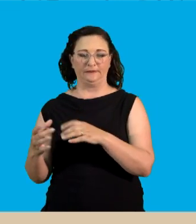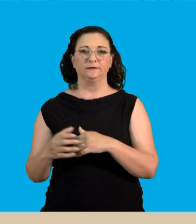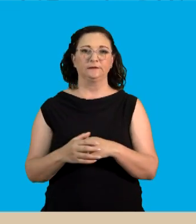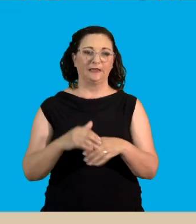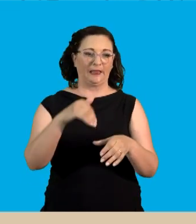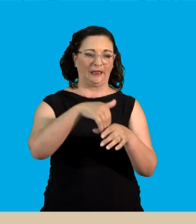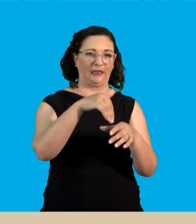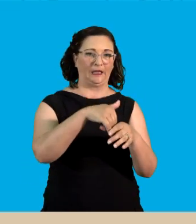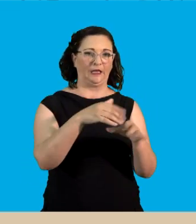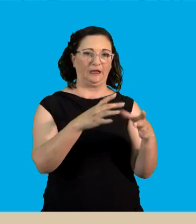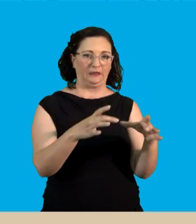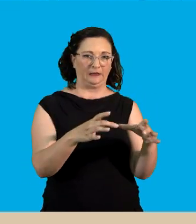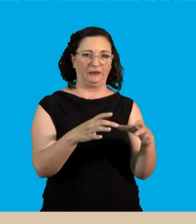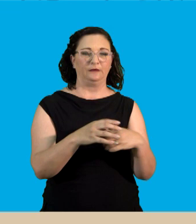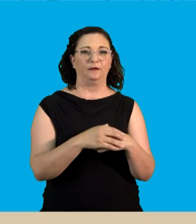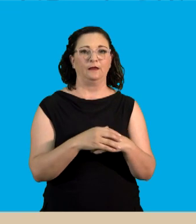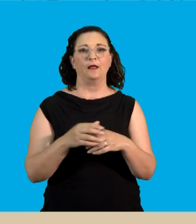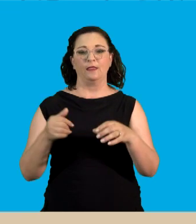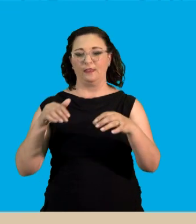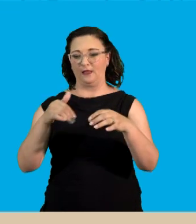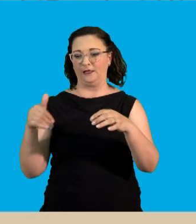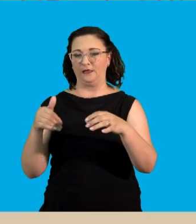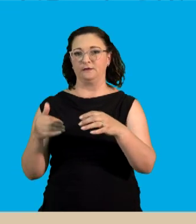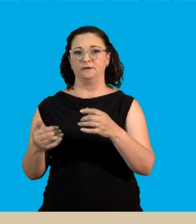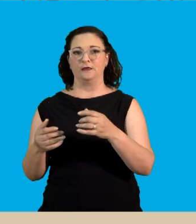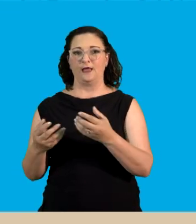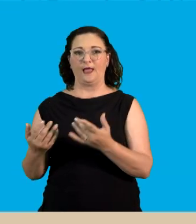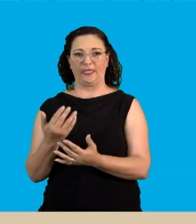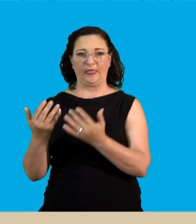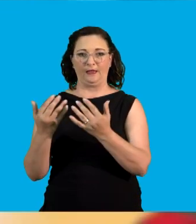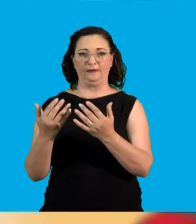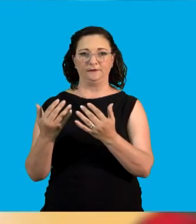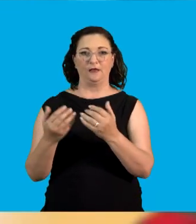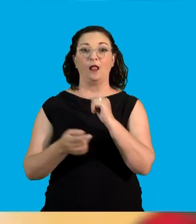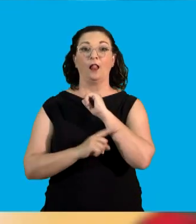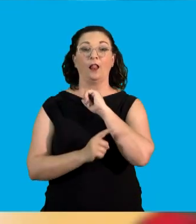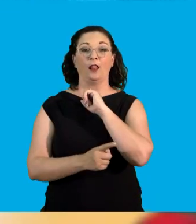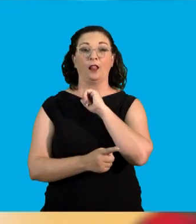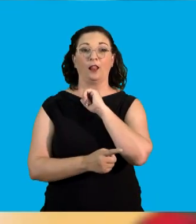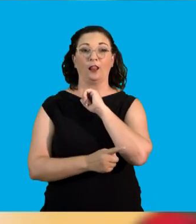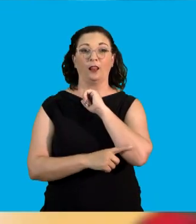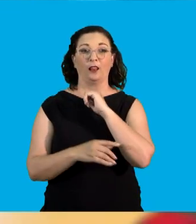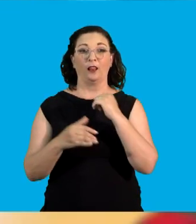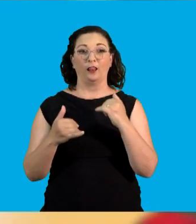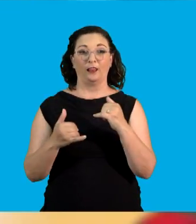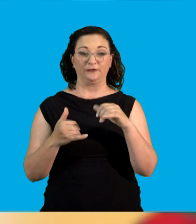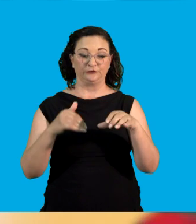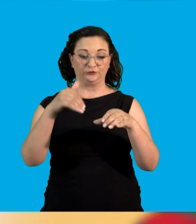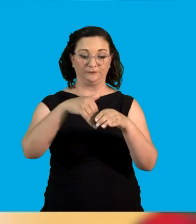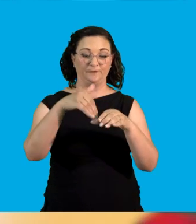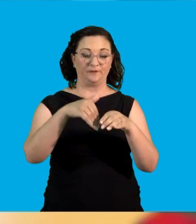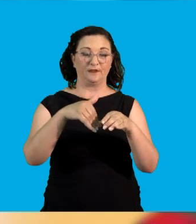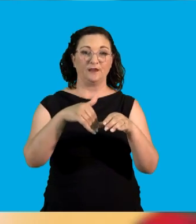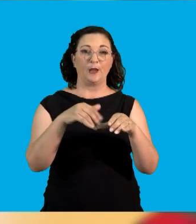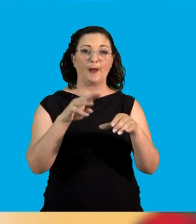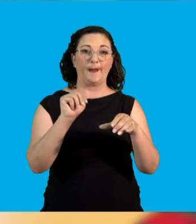have the inner rocky planets and I have the gaseous planets. So just after the last planet, which is Mars, the last